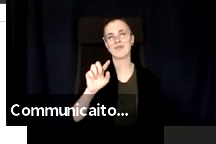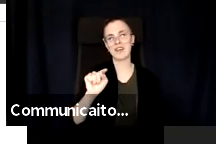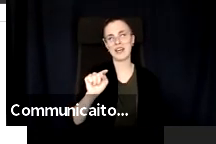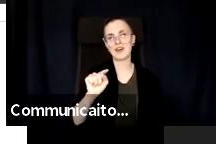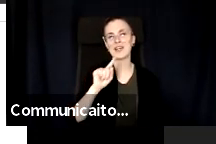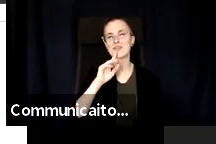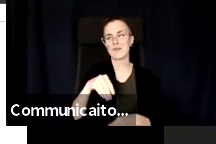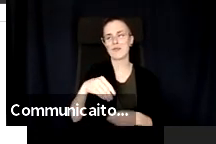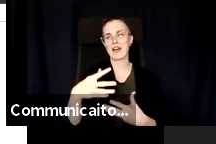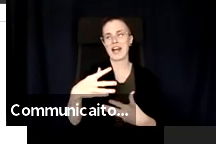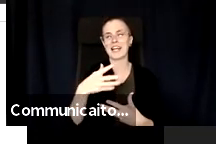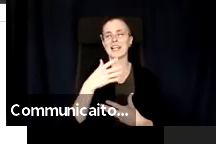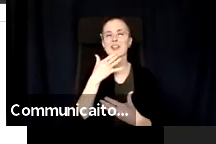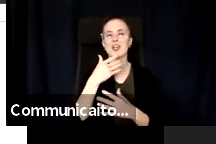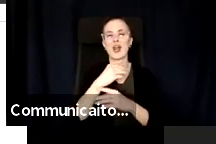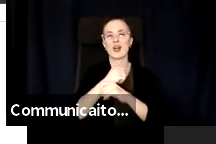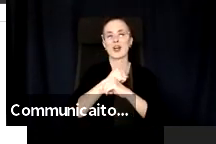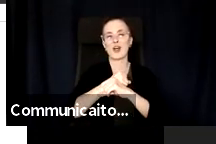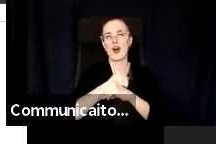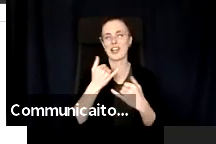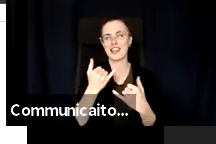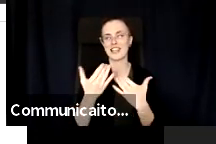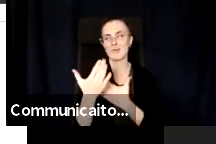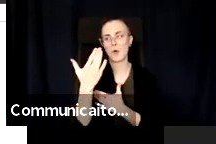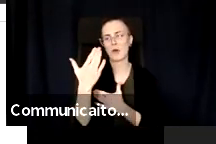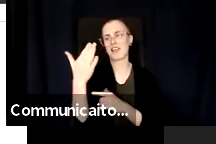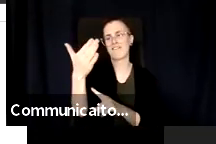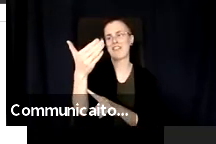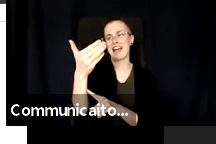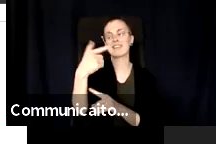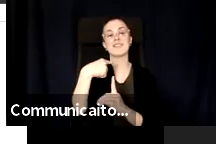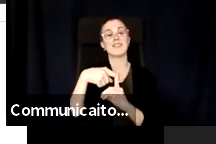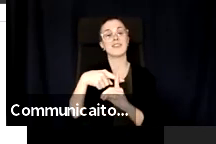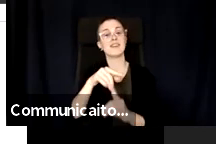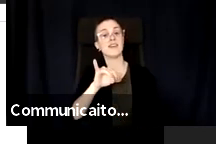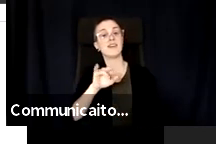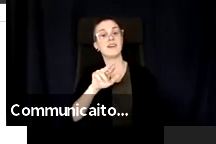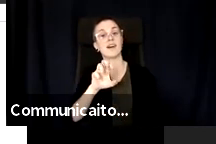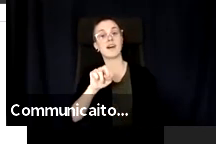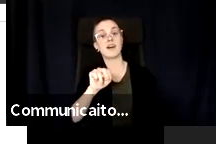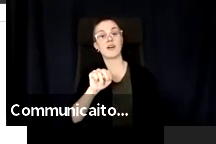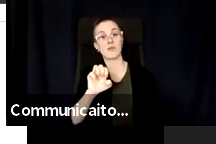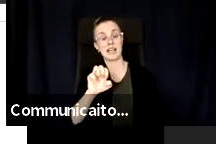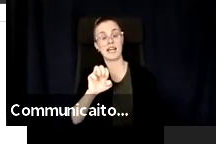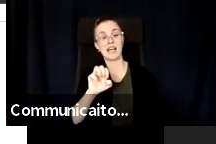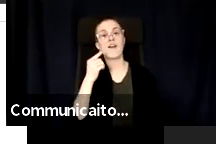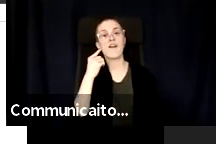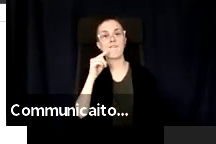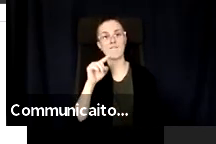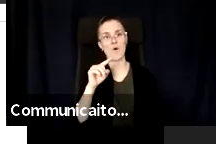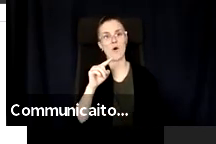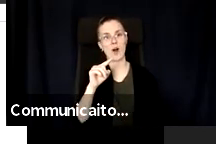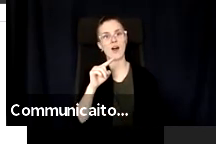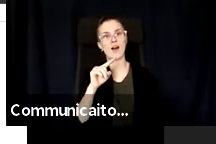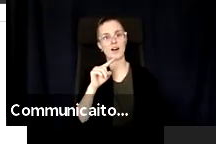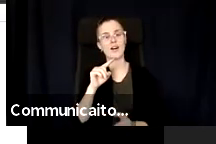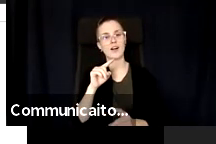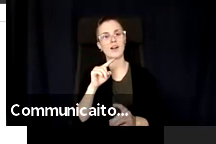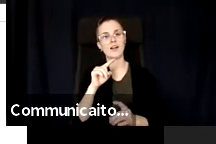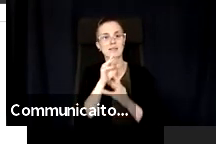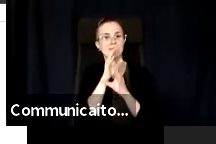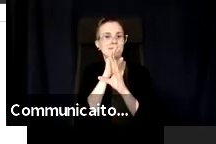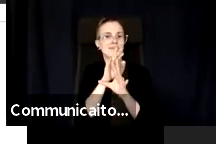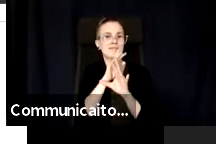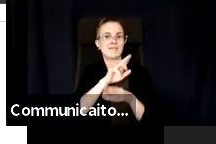guard this morning, and for Irene Telialagua for providing the